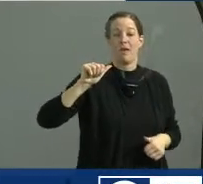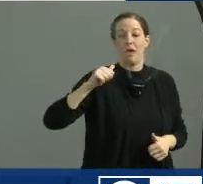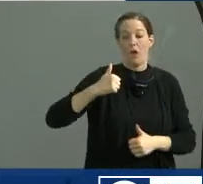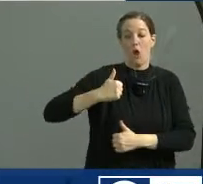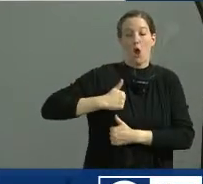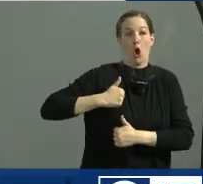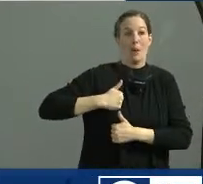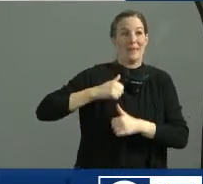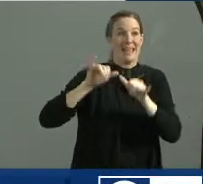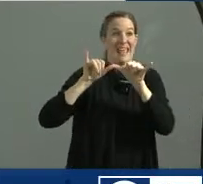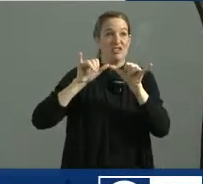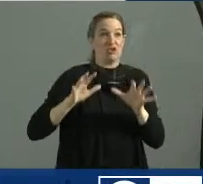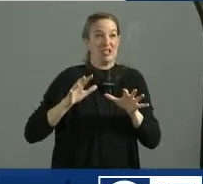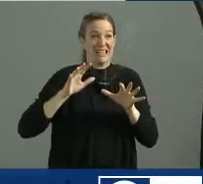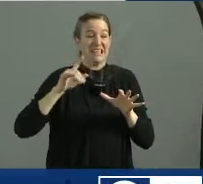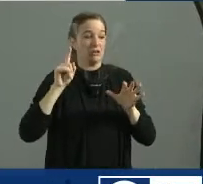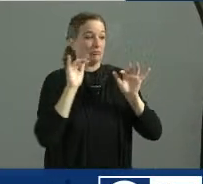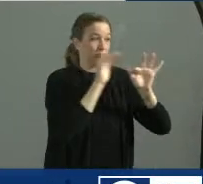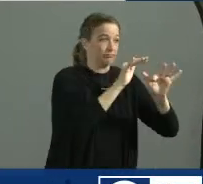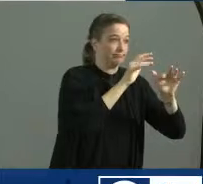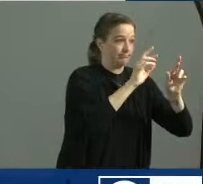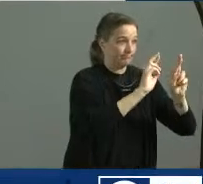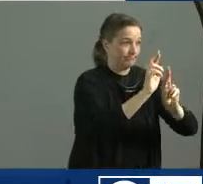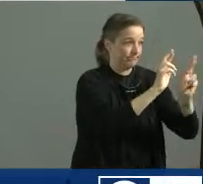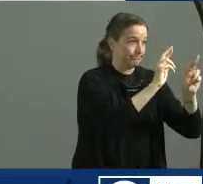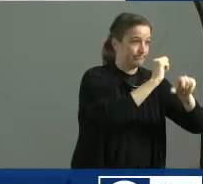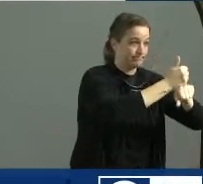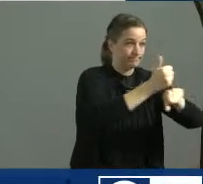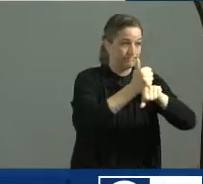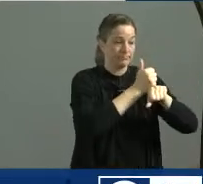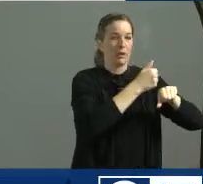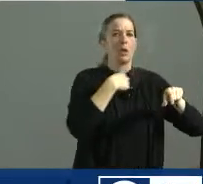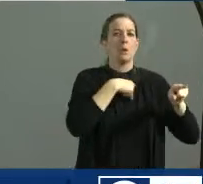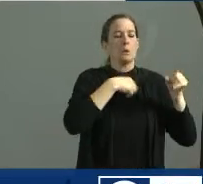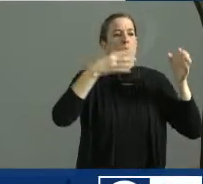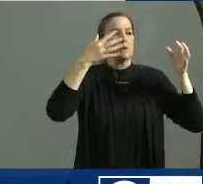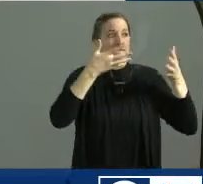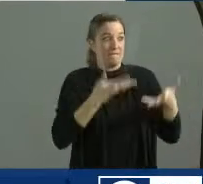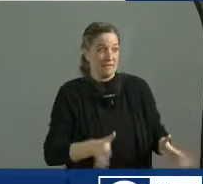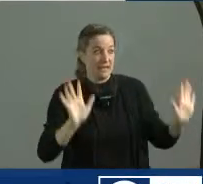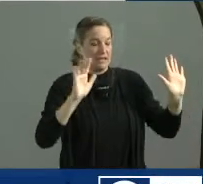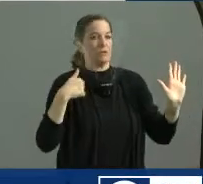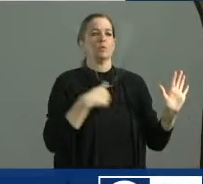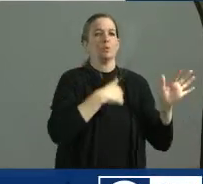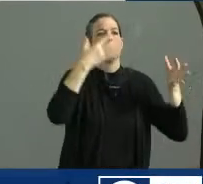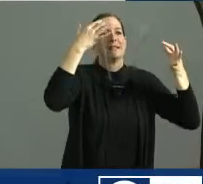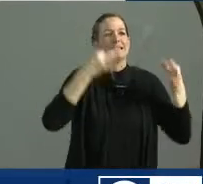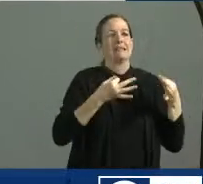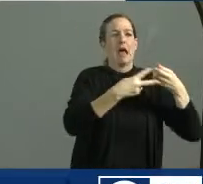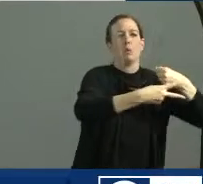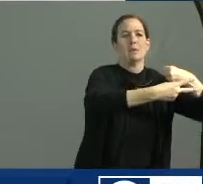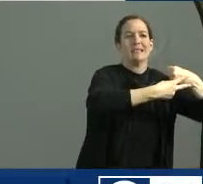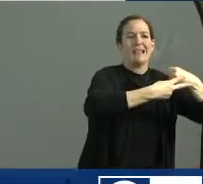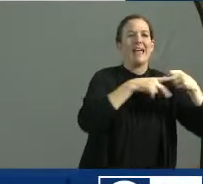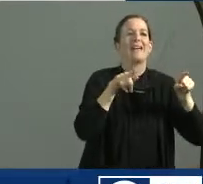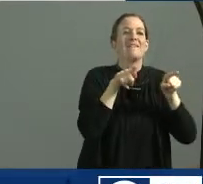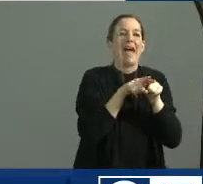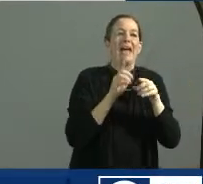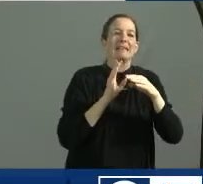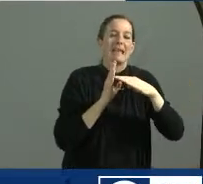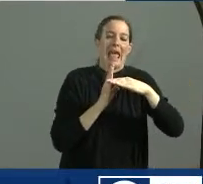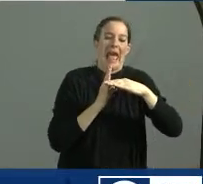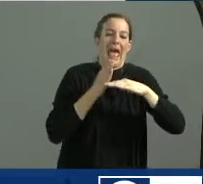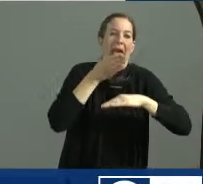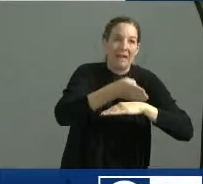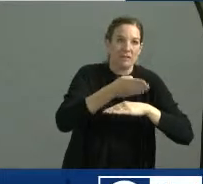post-acute setting. If we need additional post-acute setting beds, we would look to open up St. Luke's. But we do